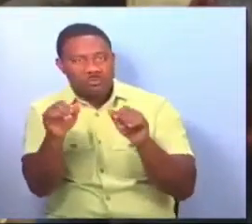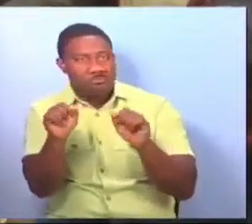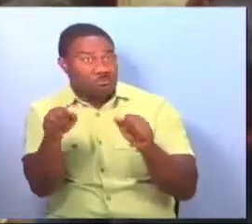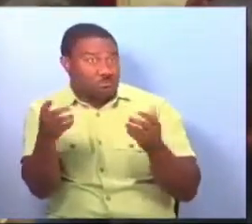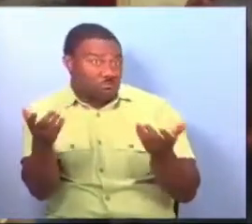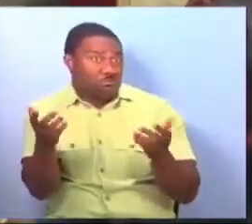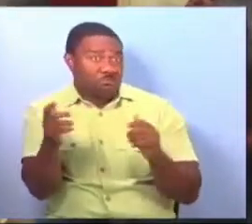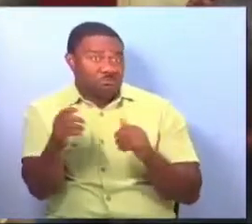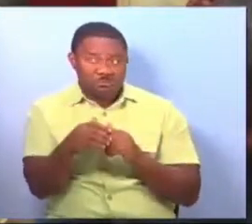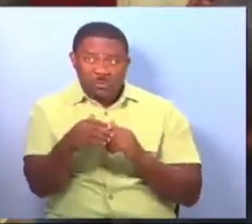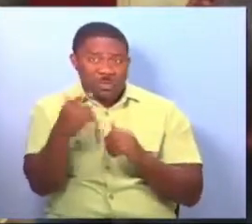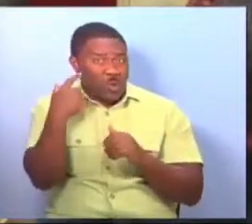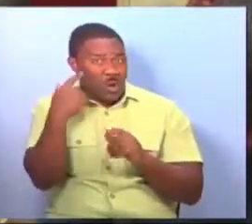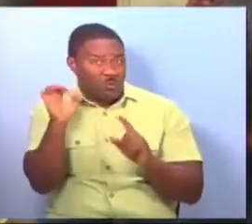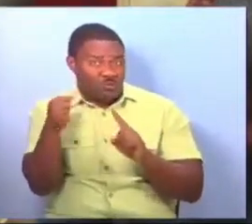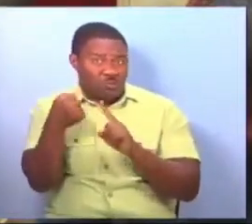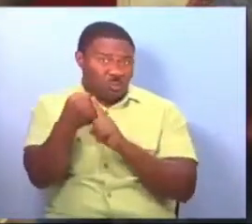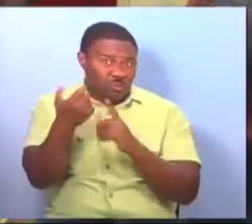Many of the pandemics